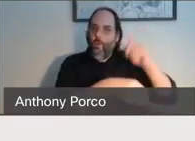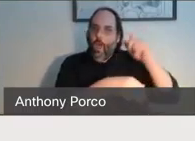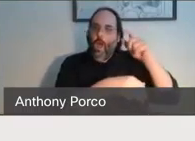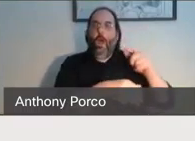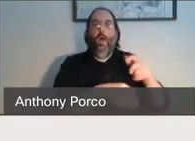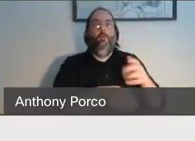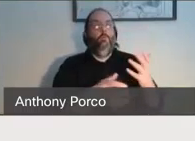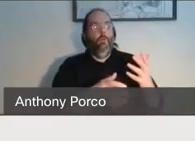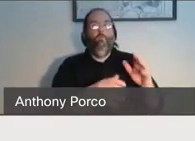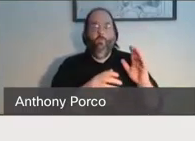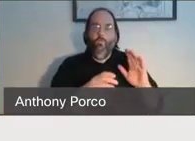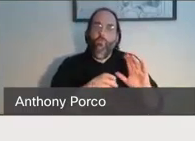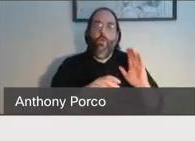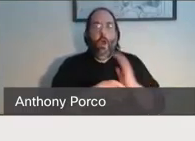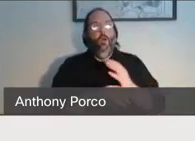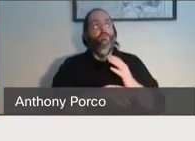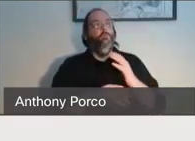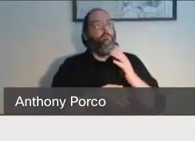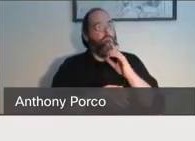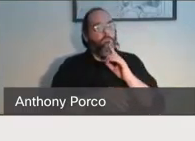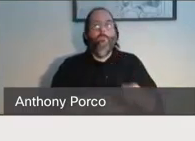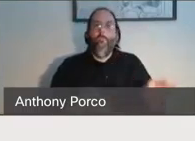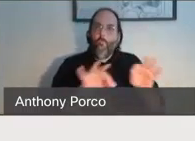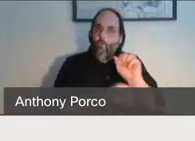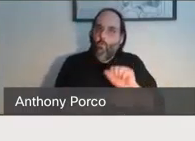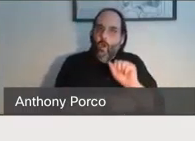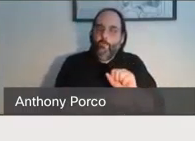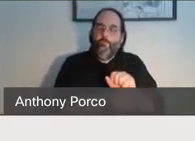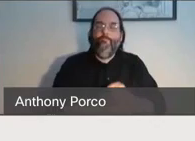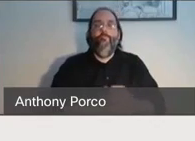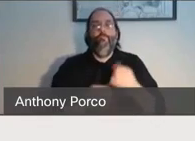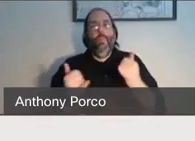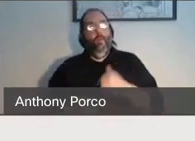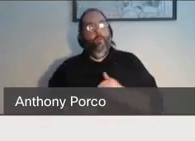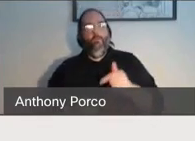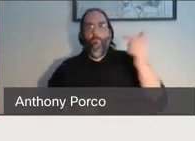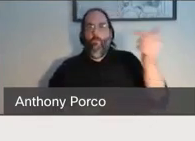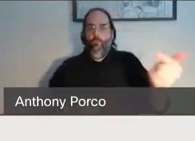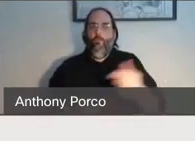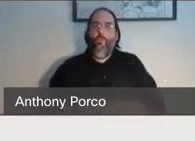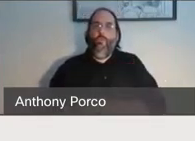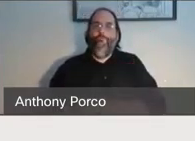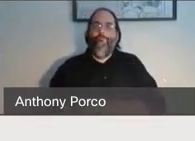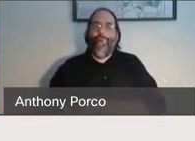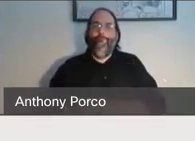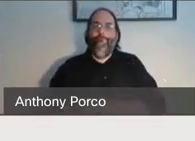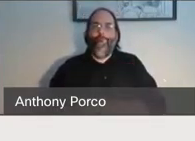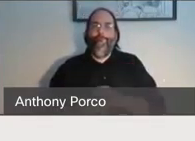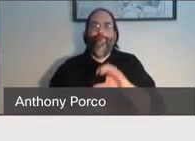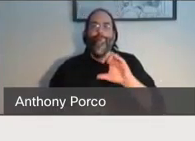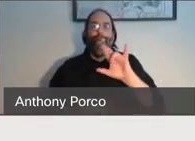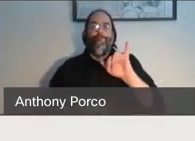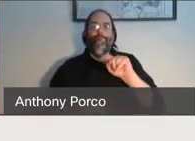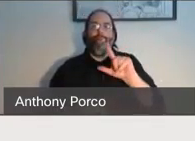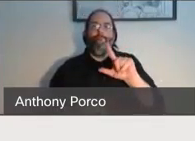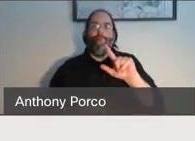so critically important to our agency. At this time, I'm going to turn the presentation over to Crystal Thomas in